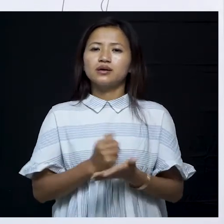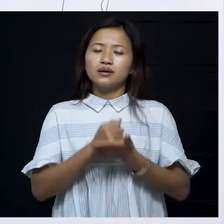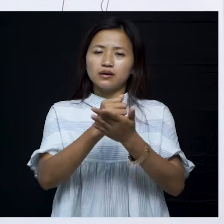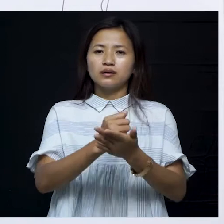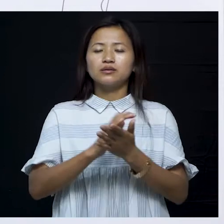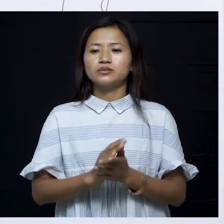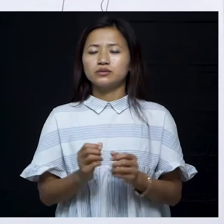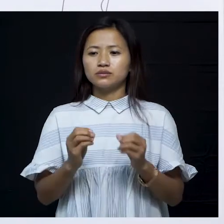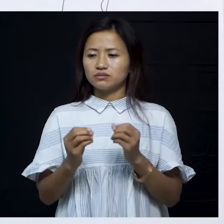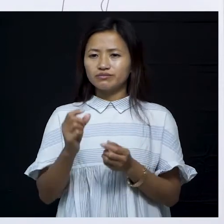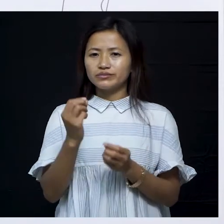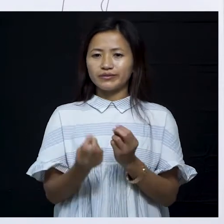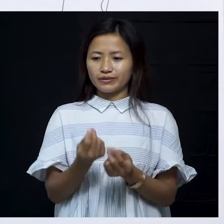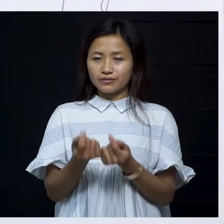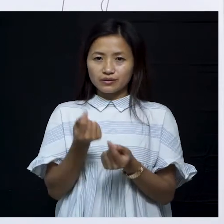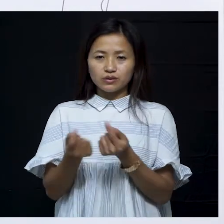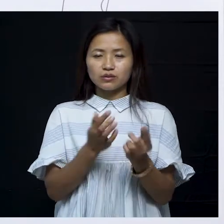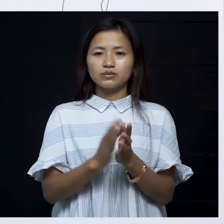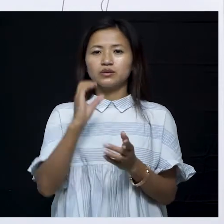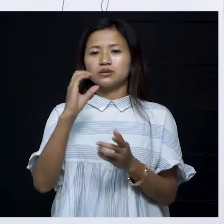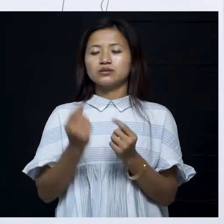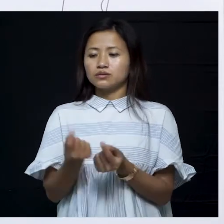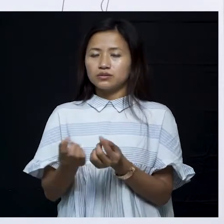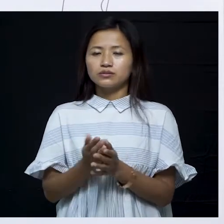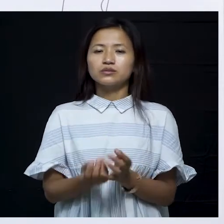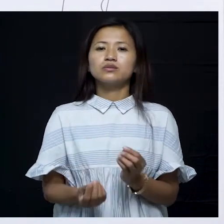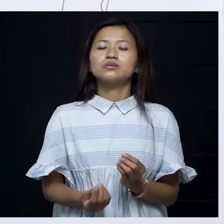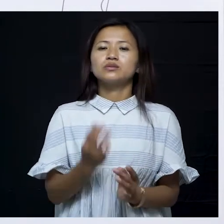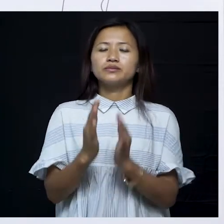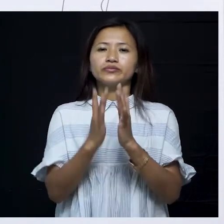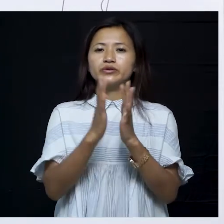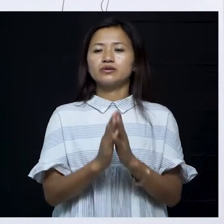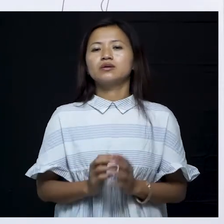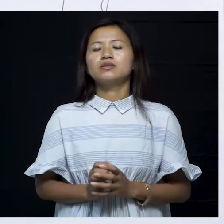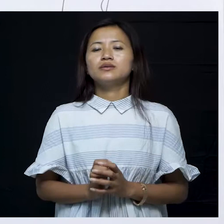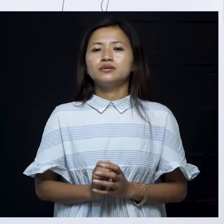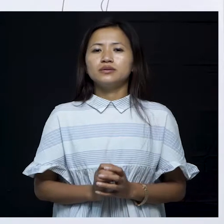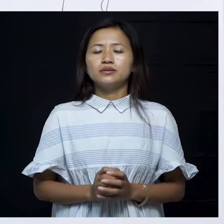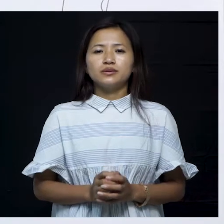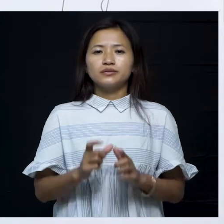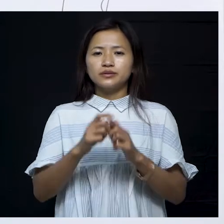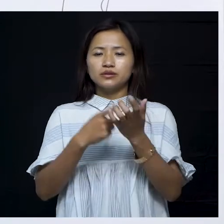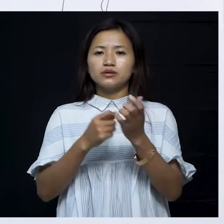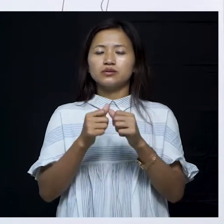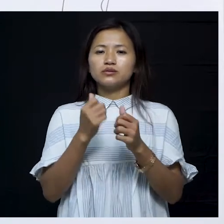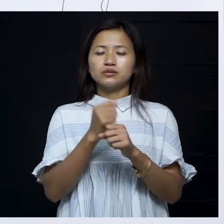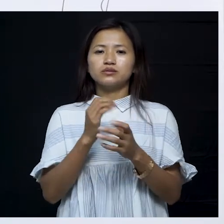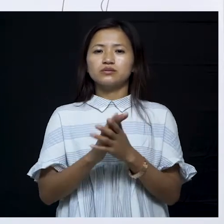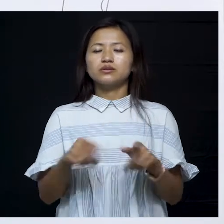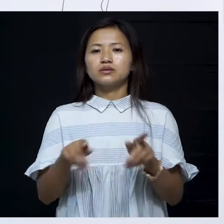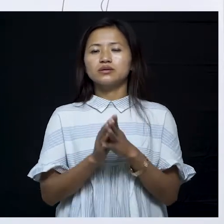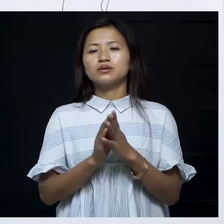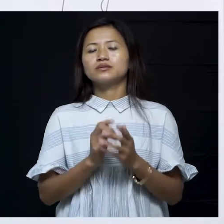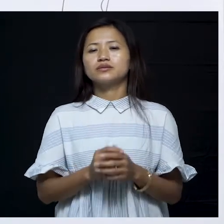helps the crops in their plantation, in their growth, right? Now next is the drug and the pharmaceuticals